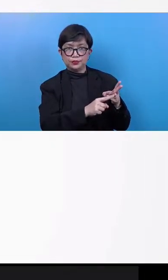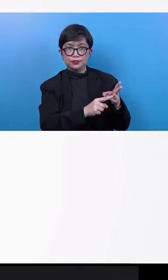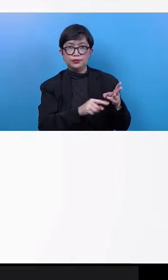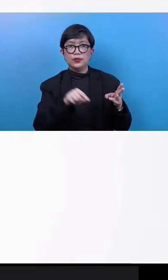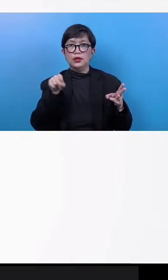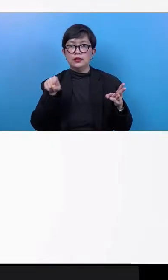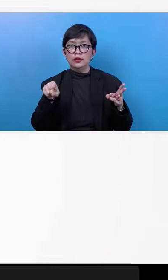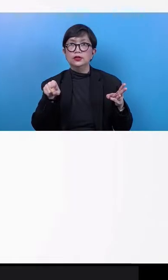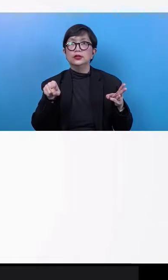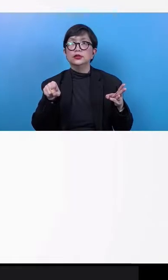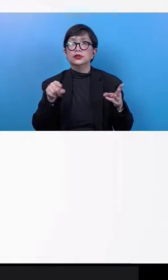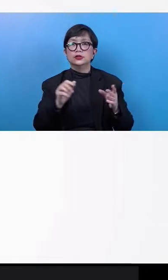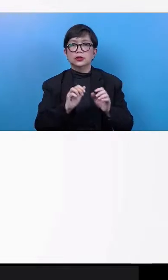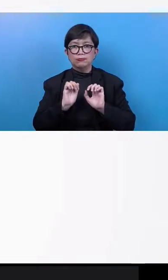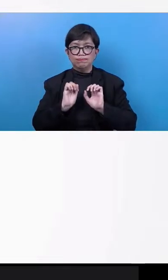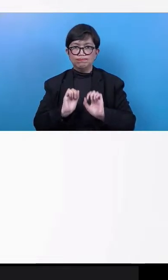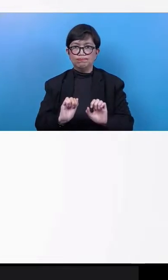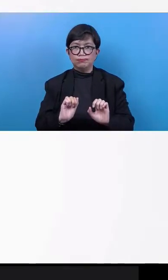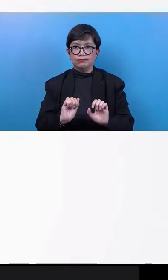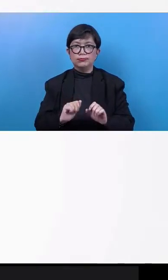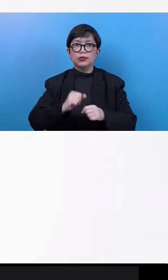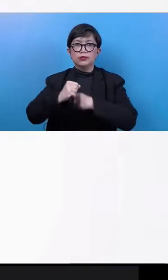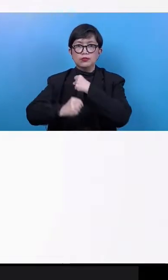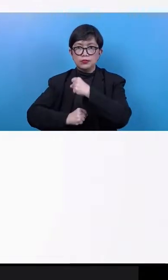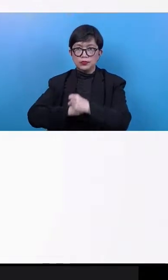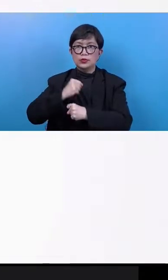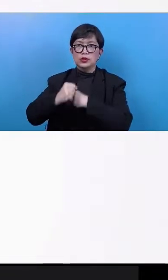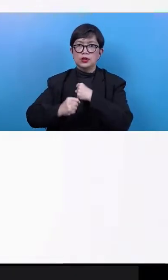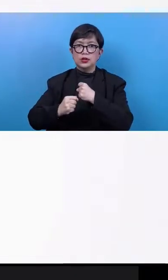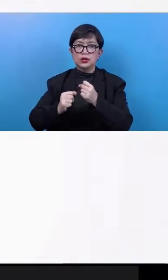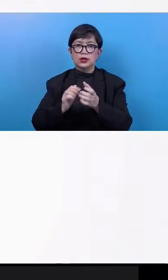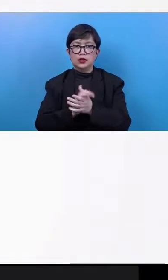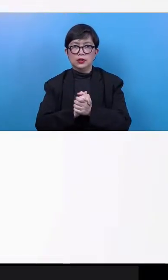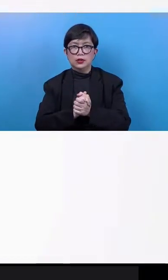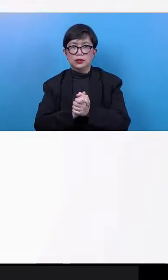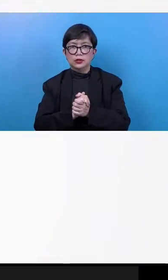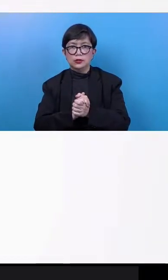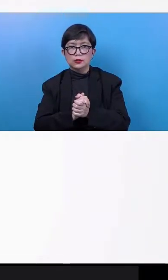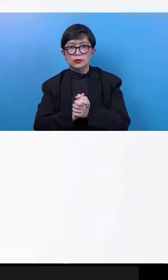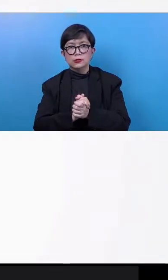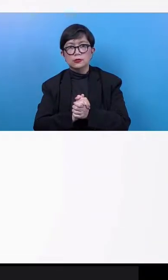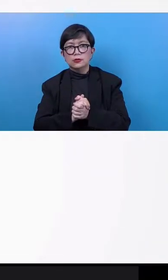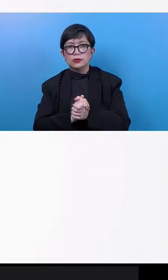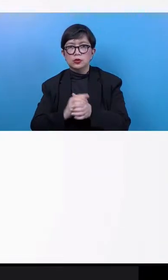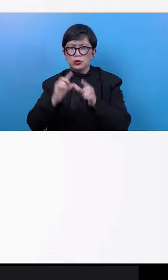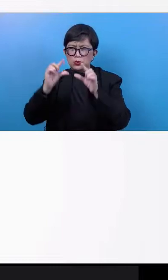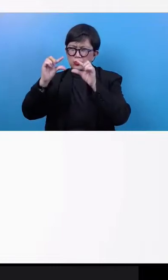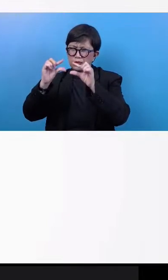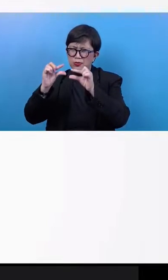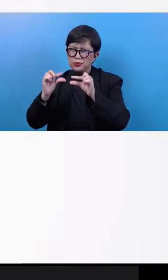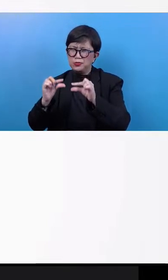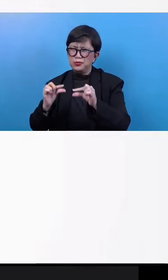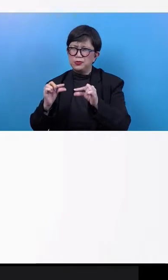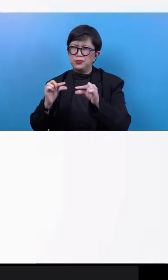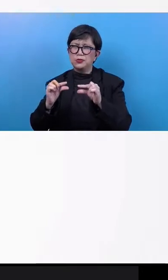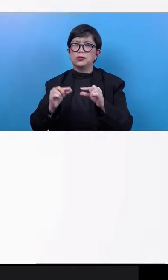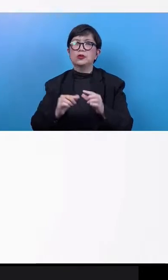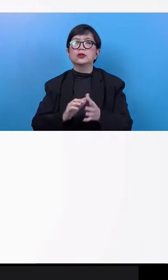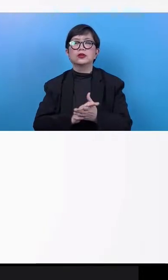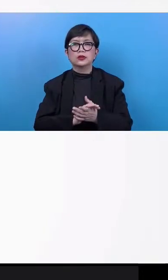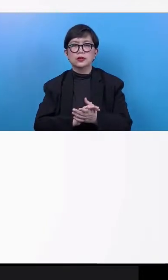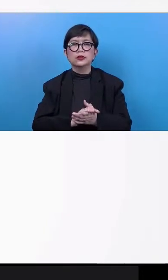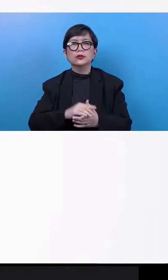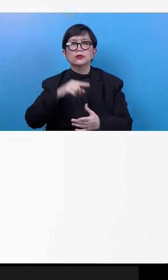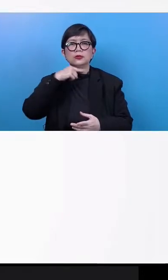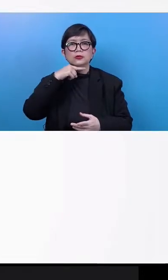risk reduction, disaster management has indeed contributed to the achievement and development of